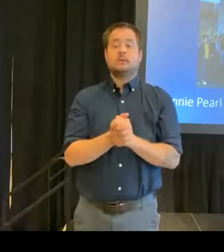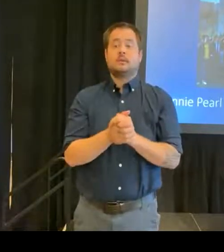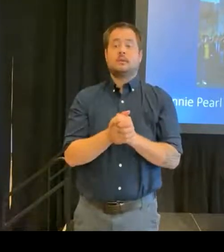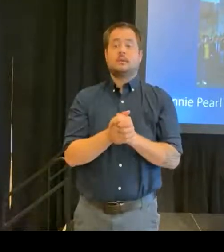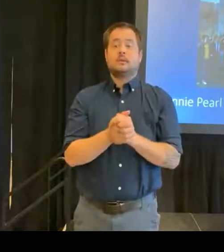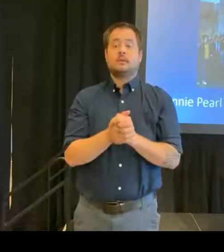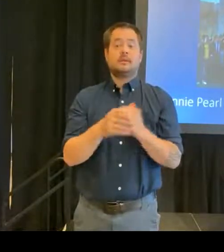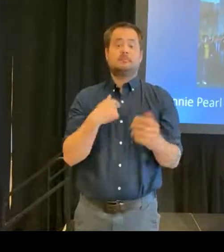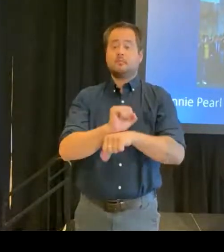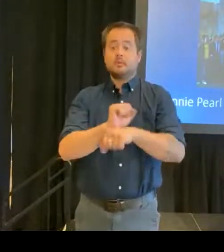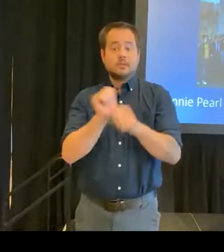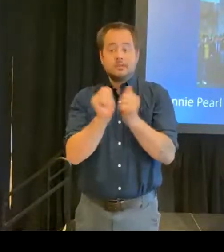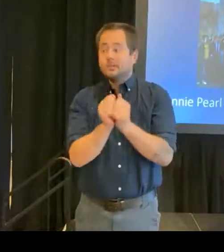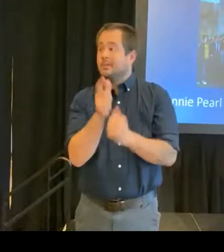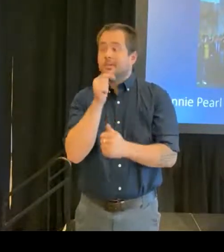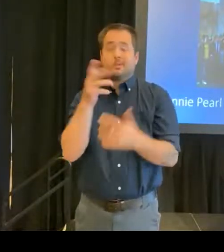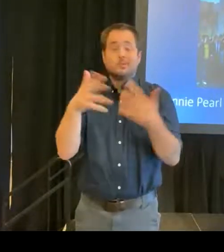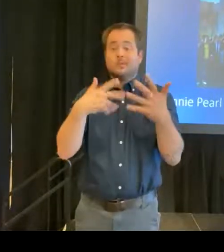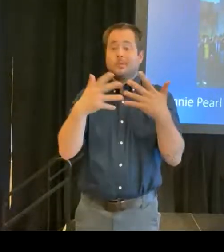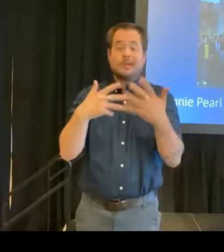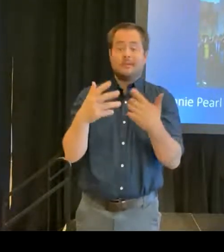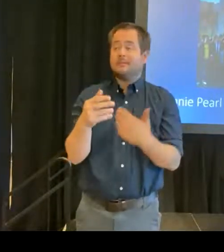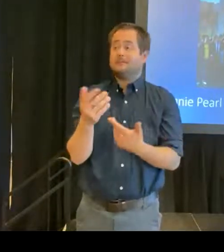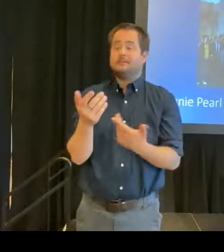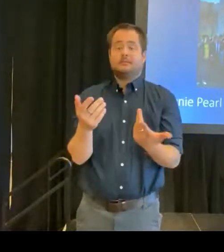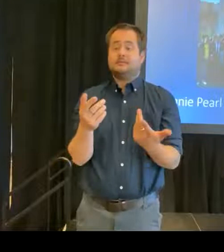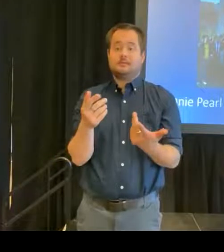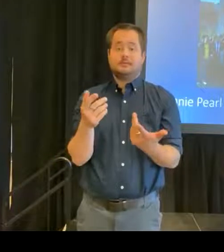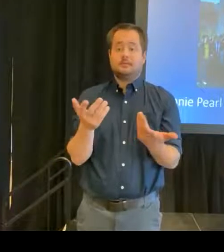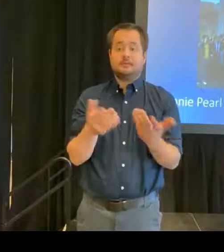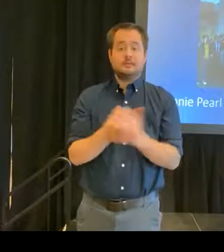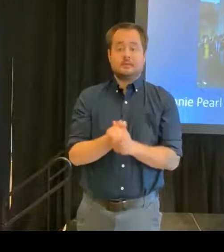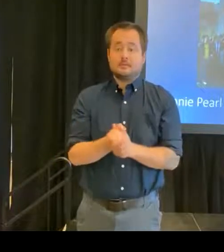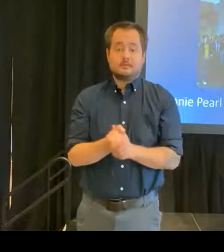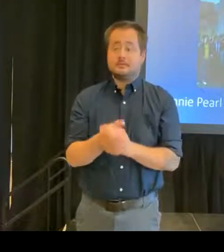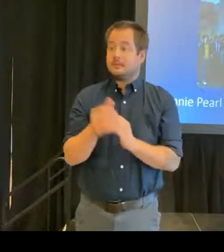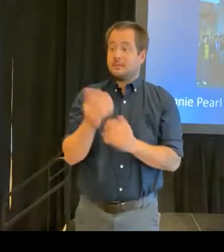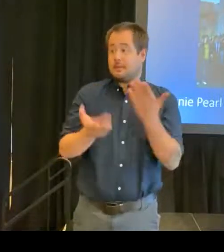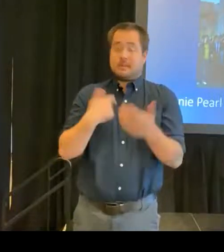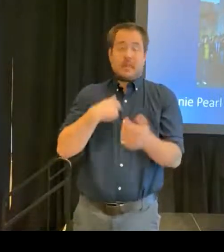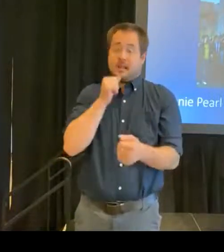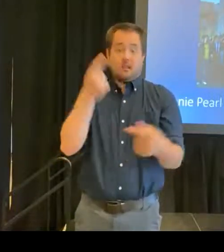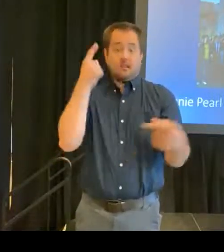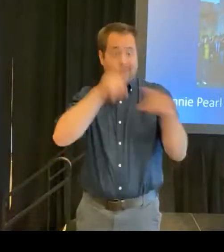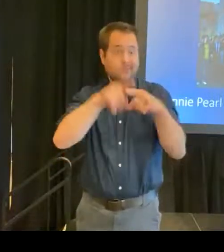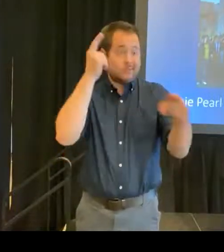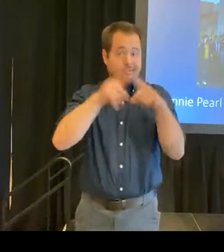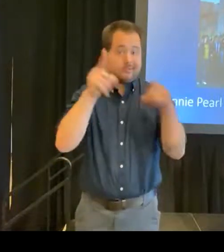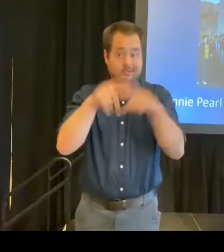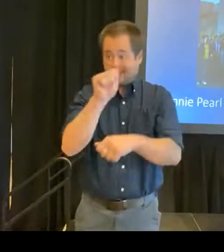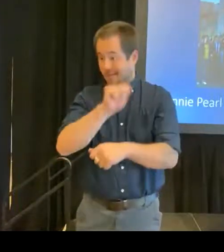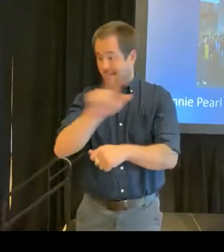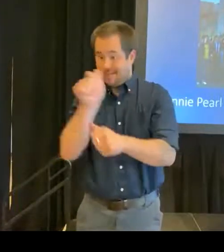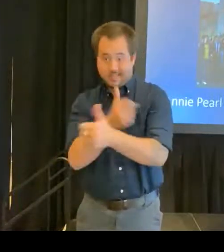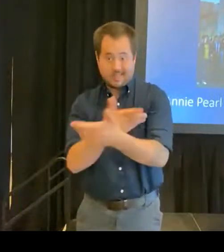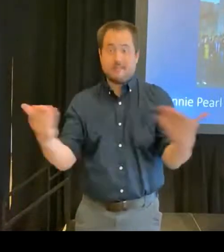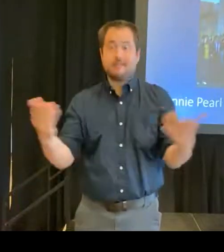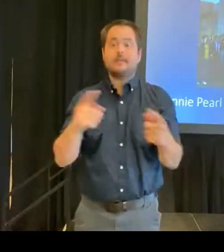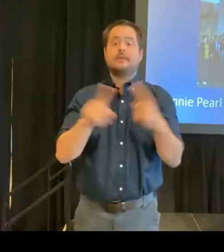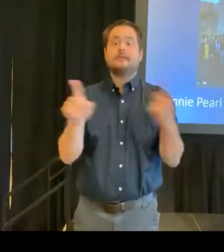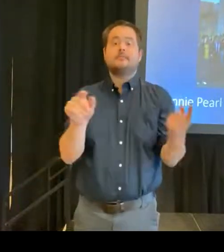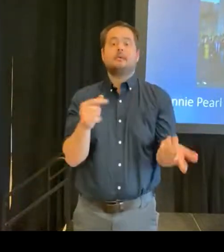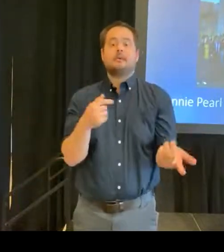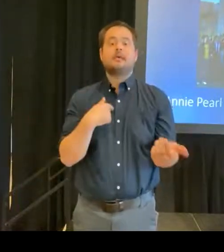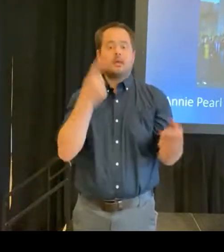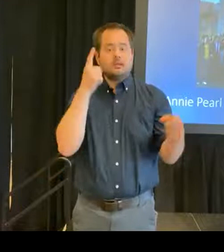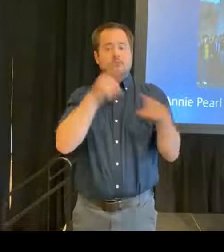with whoever is working on some of the things. I might not agree with everything, but I agree with some of the things